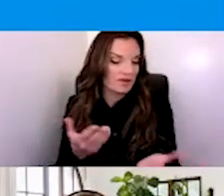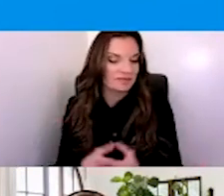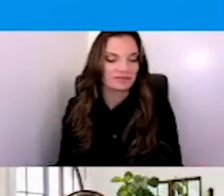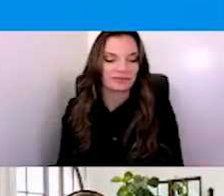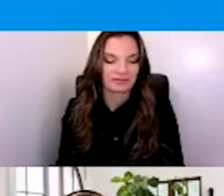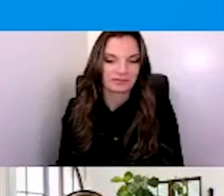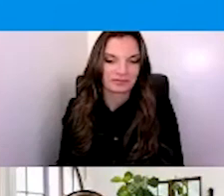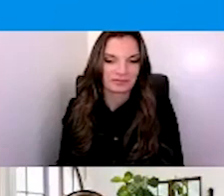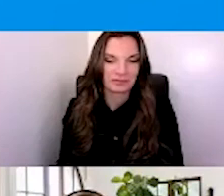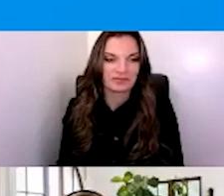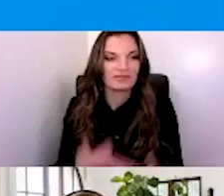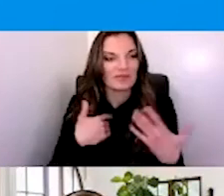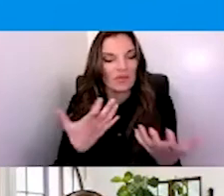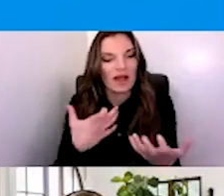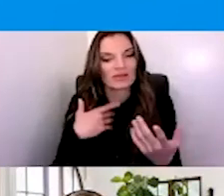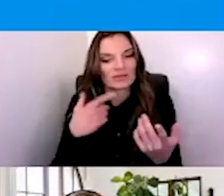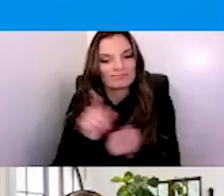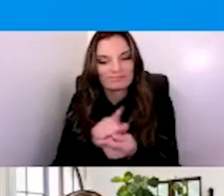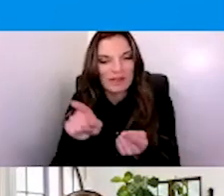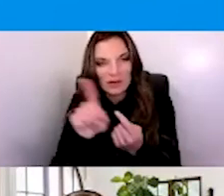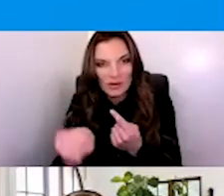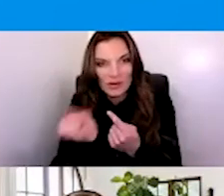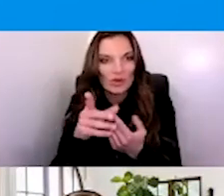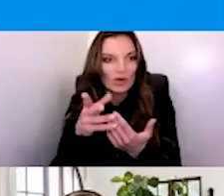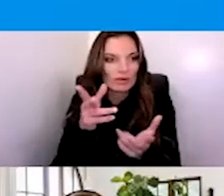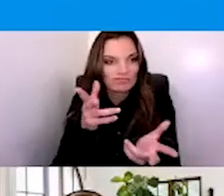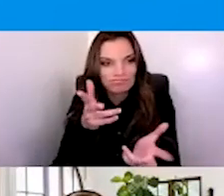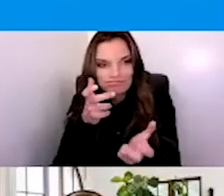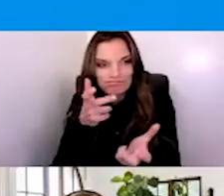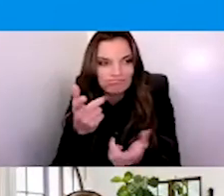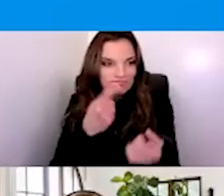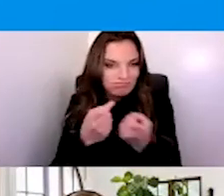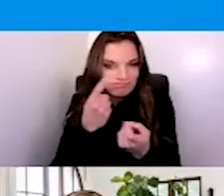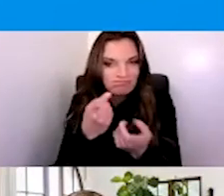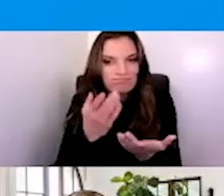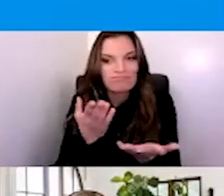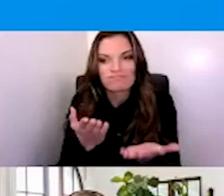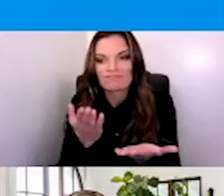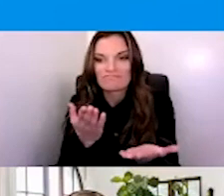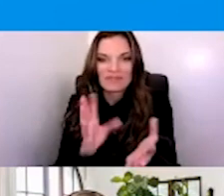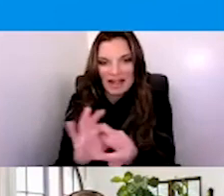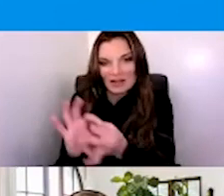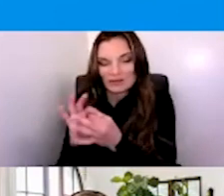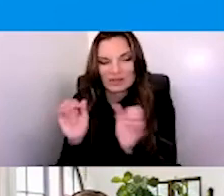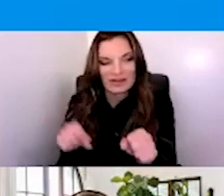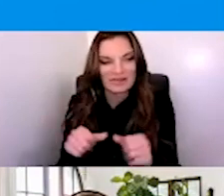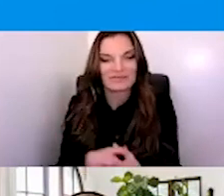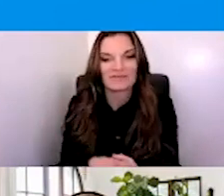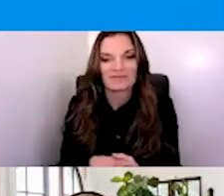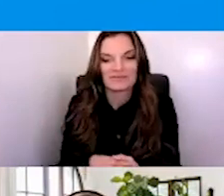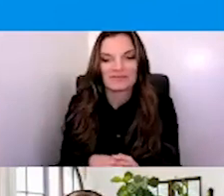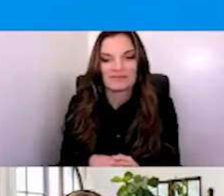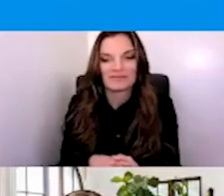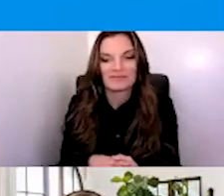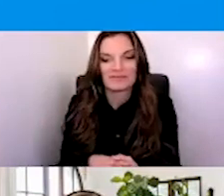talks like this is getting to hear from people after and the connections that are made that you never expect. So were I to be with you in